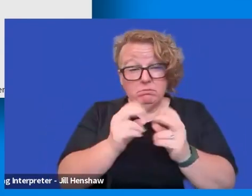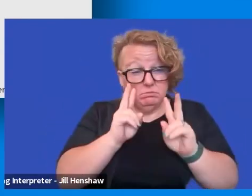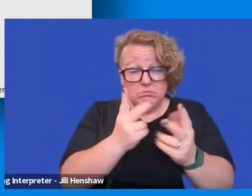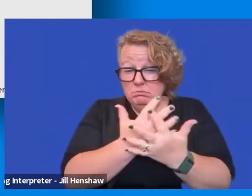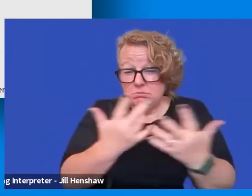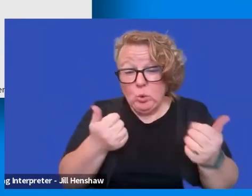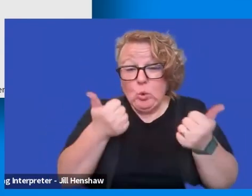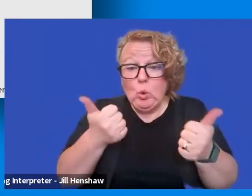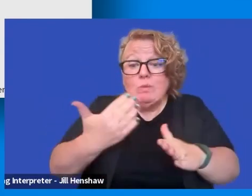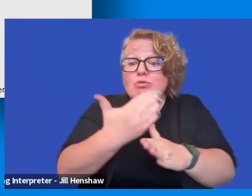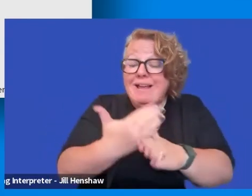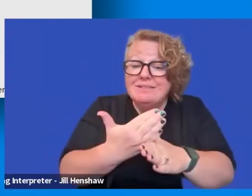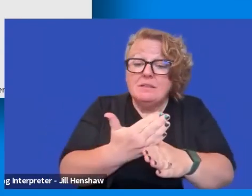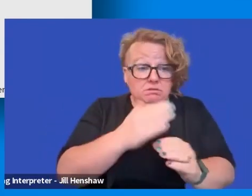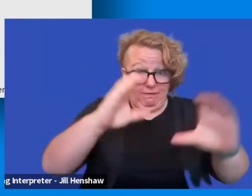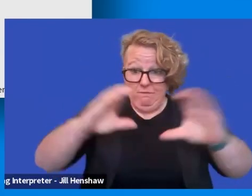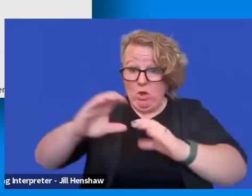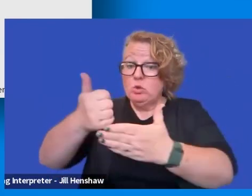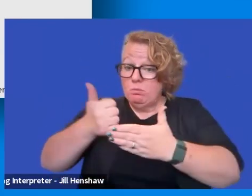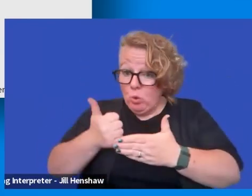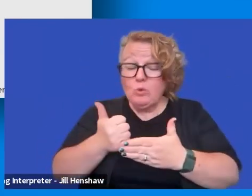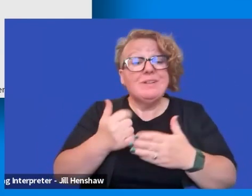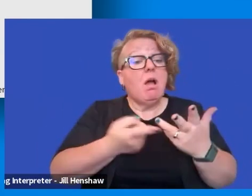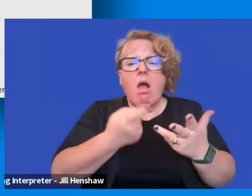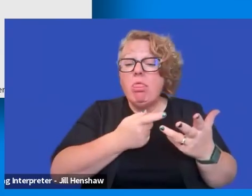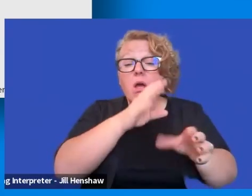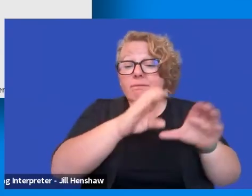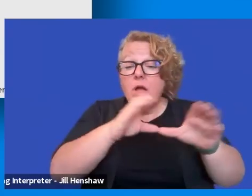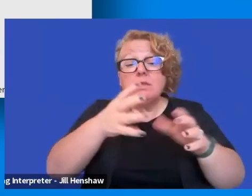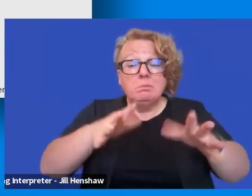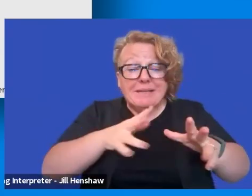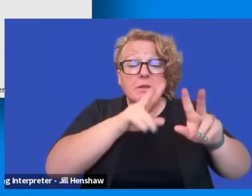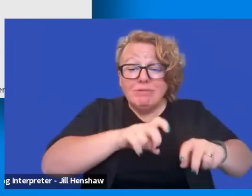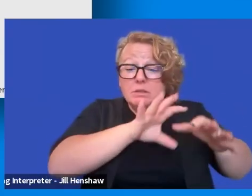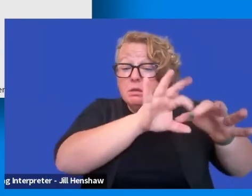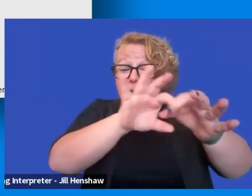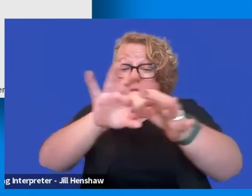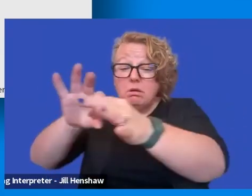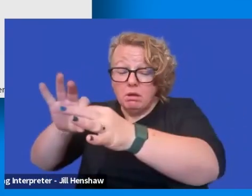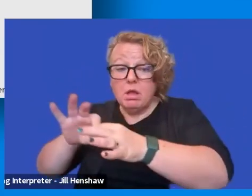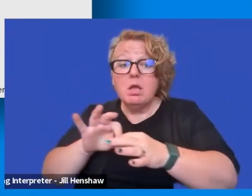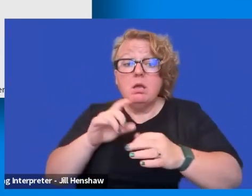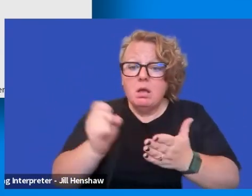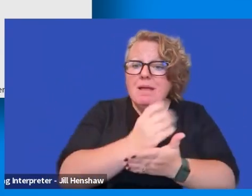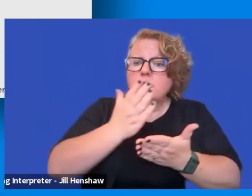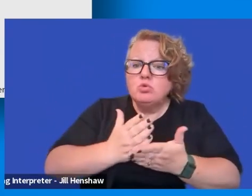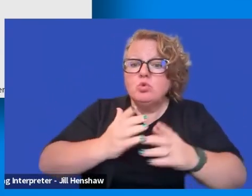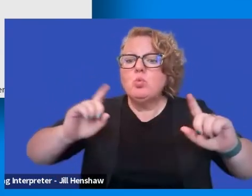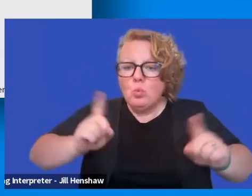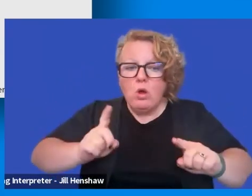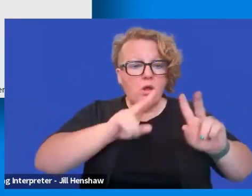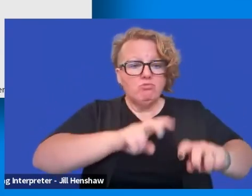the funders that supported us and other funders who we interacted with in our research, aimed at making sure that the research